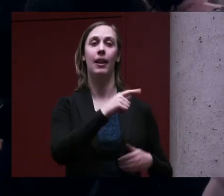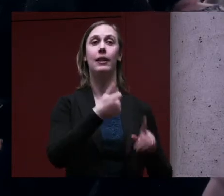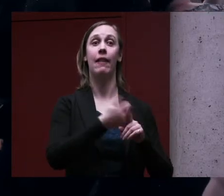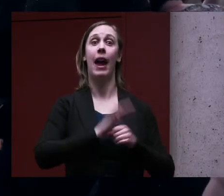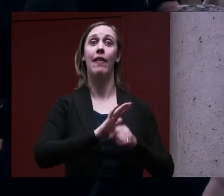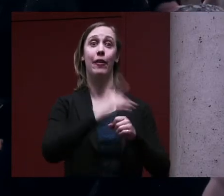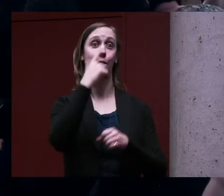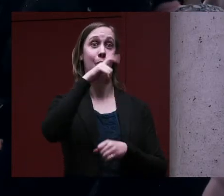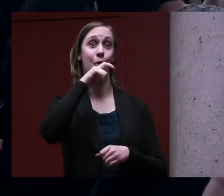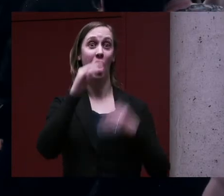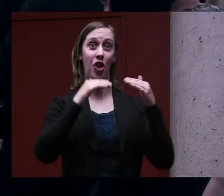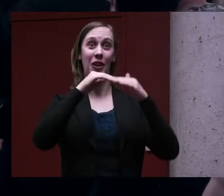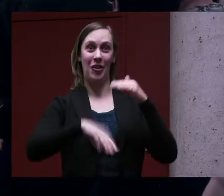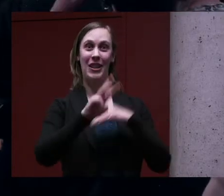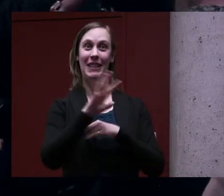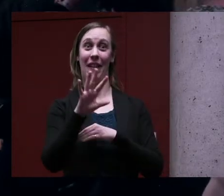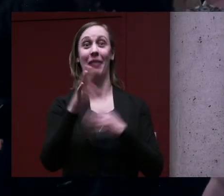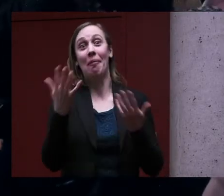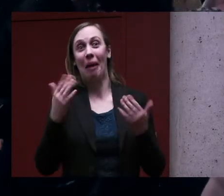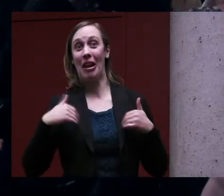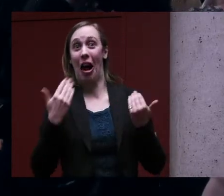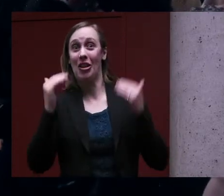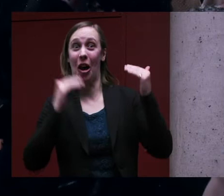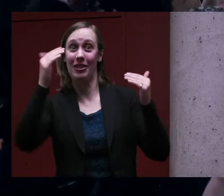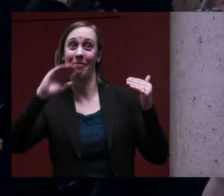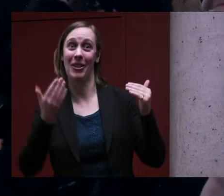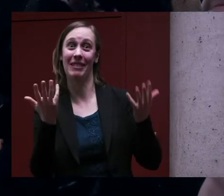under 65, which we've now learned are called young adults,